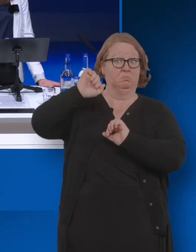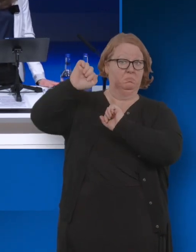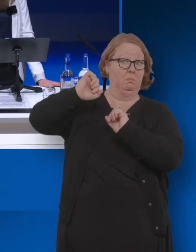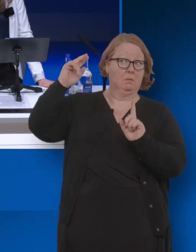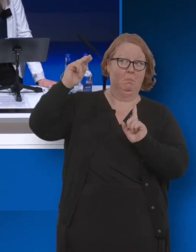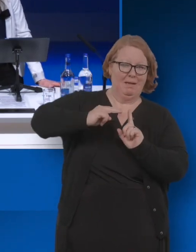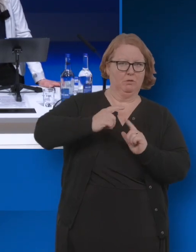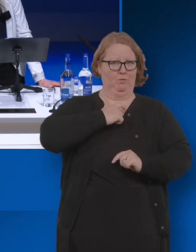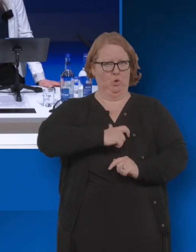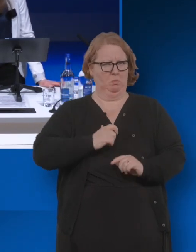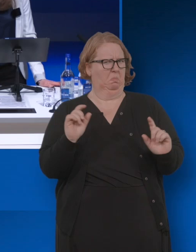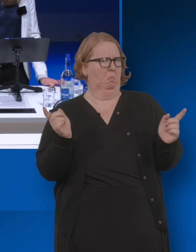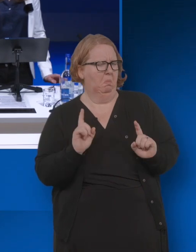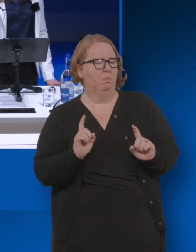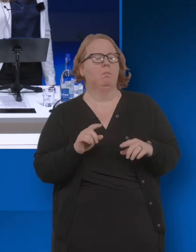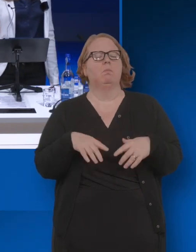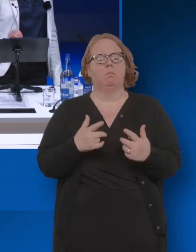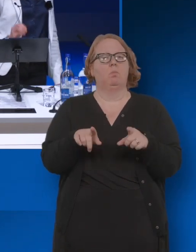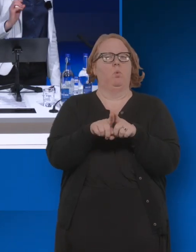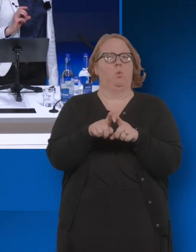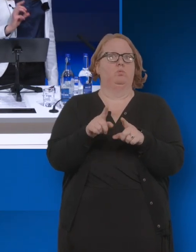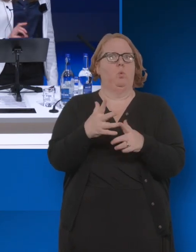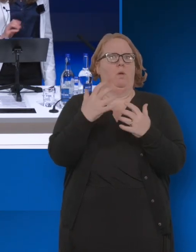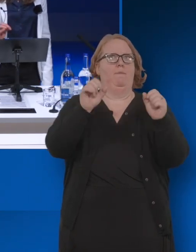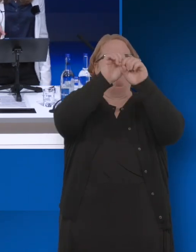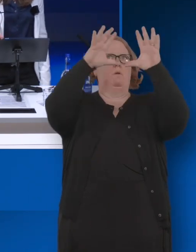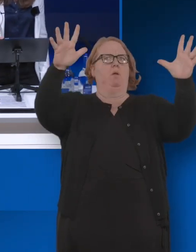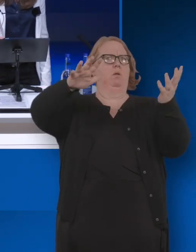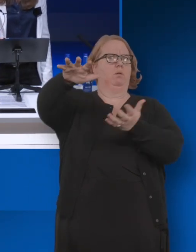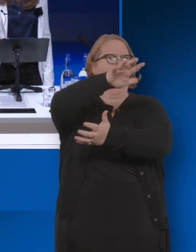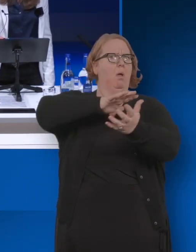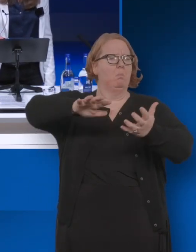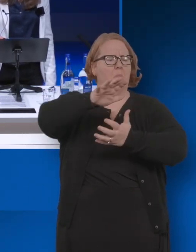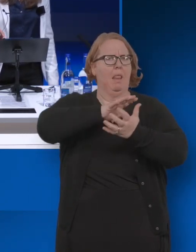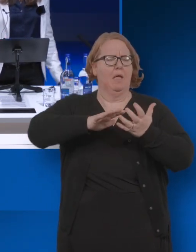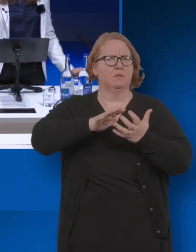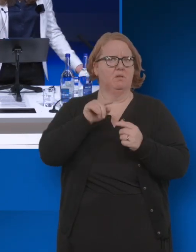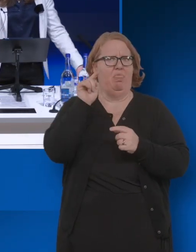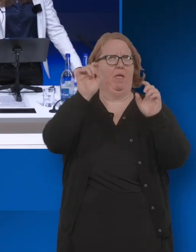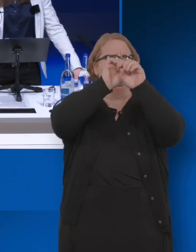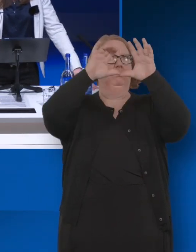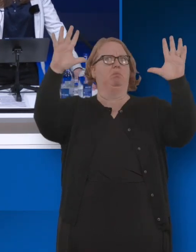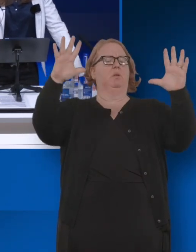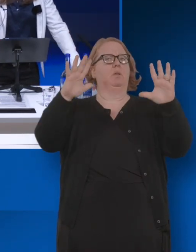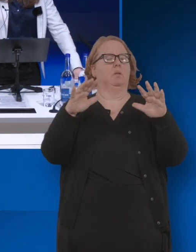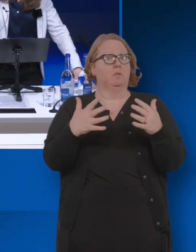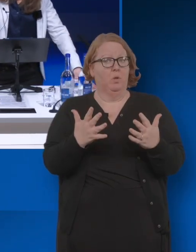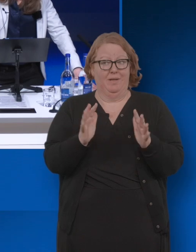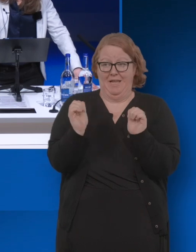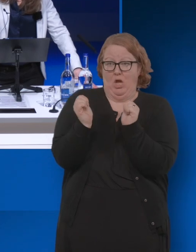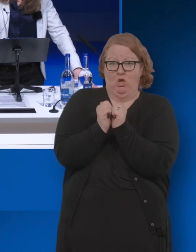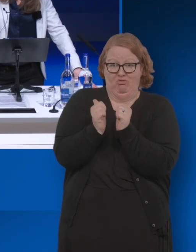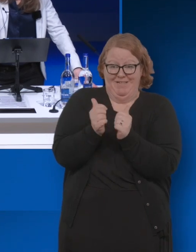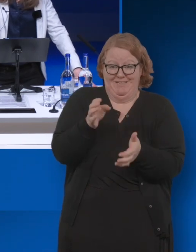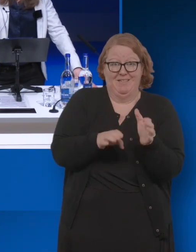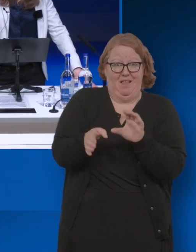on what human beings are, we also see a picture of complexity. We see a picture that agrees with the